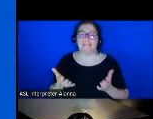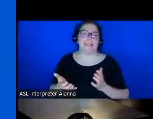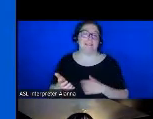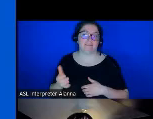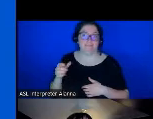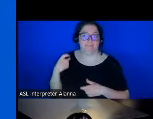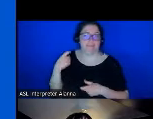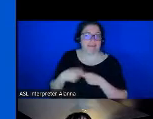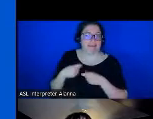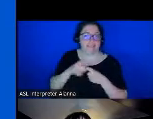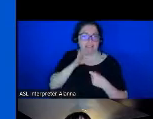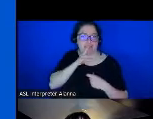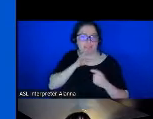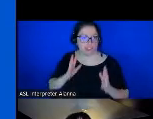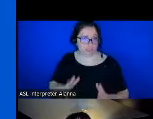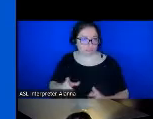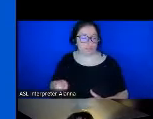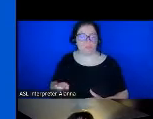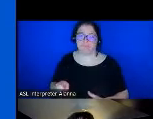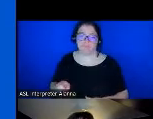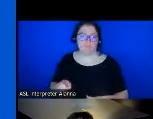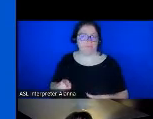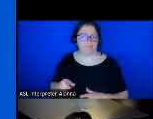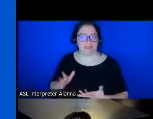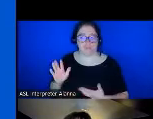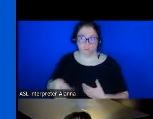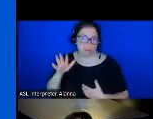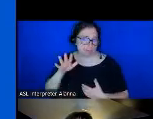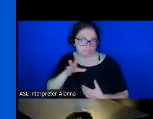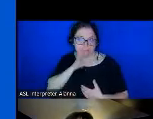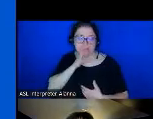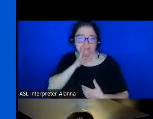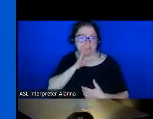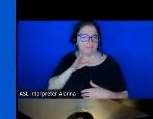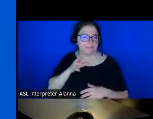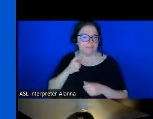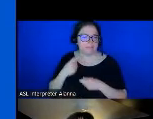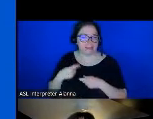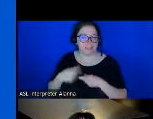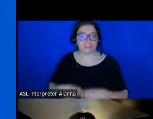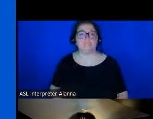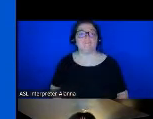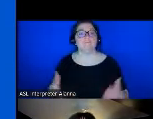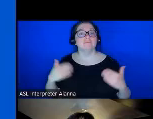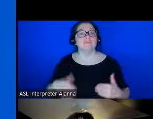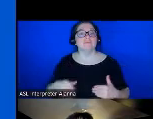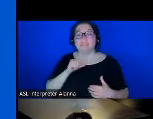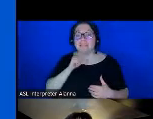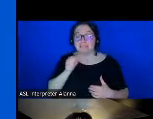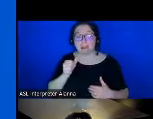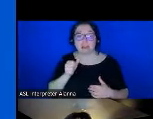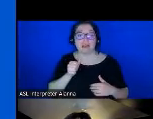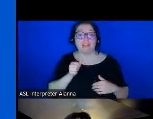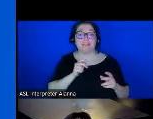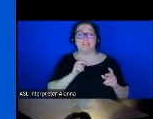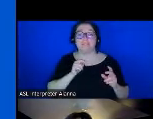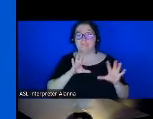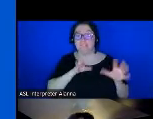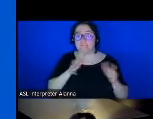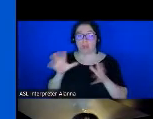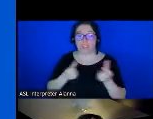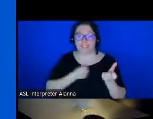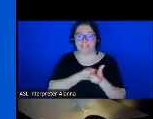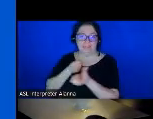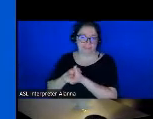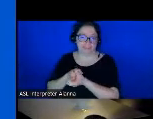regarding our elections our elections are non-partisan they are held every two years except for when we have special elections which